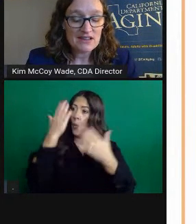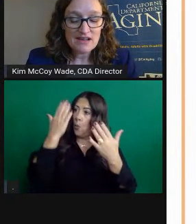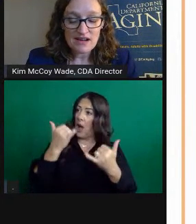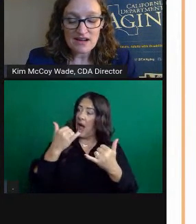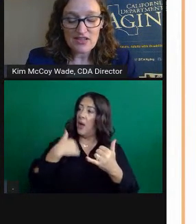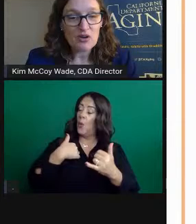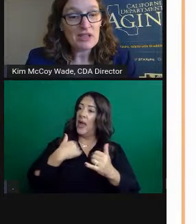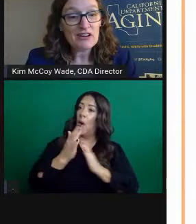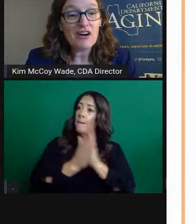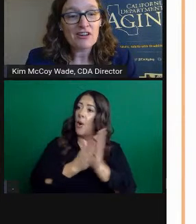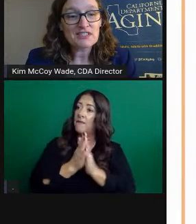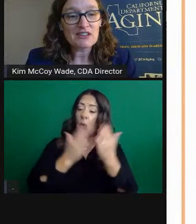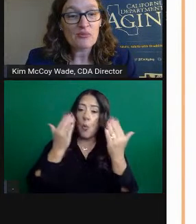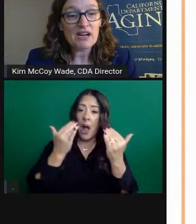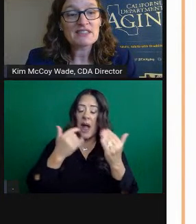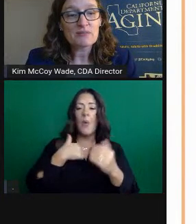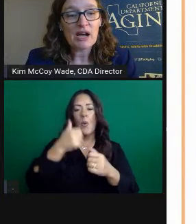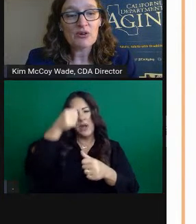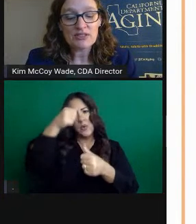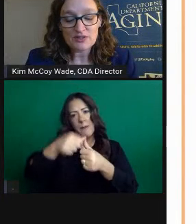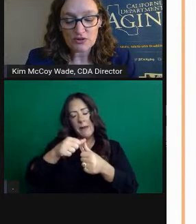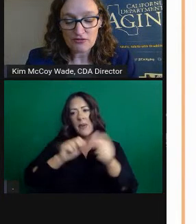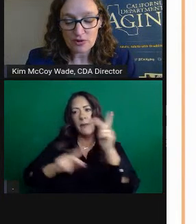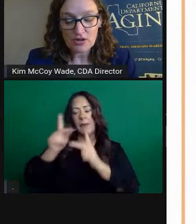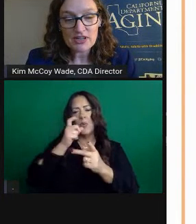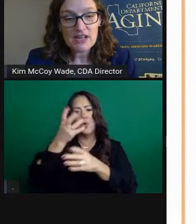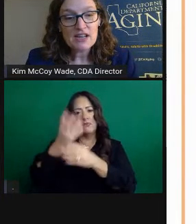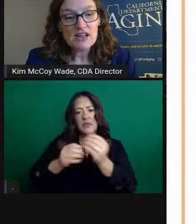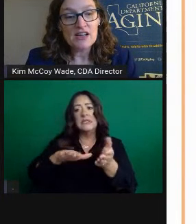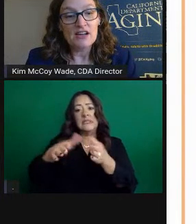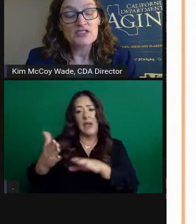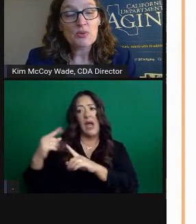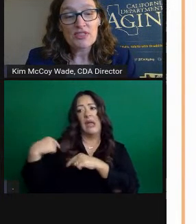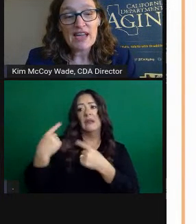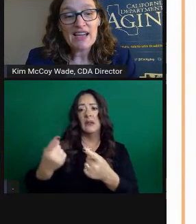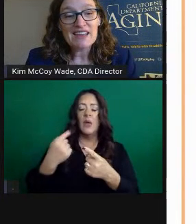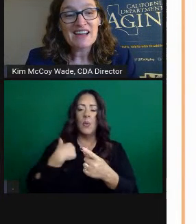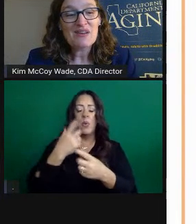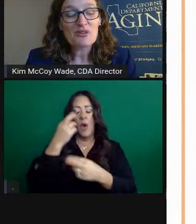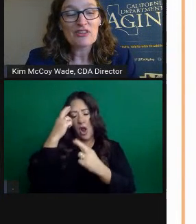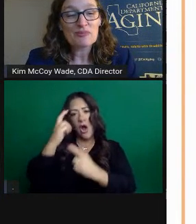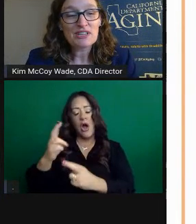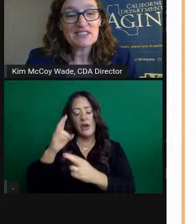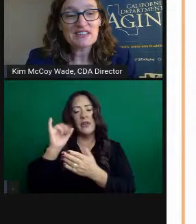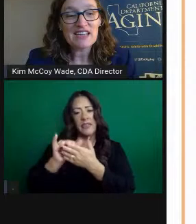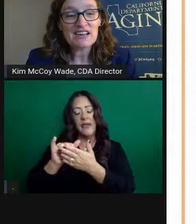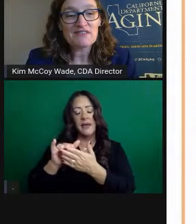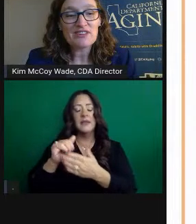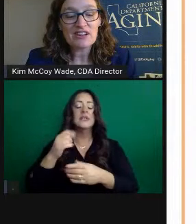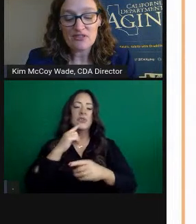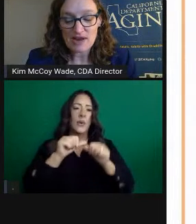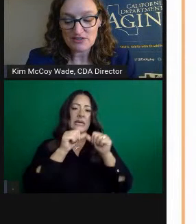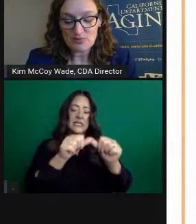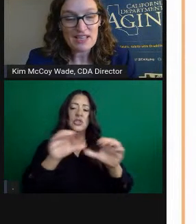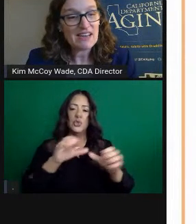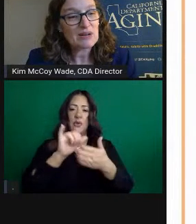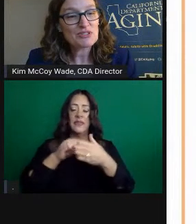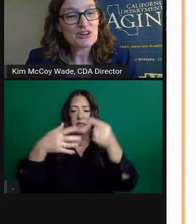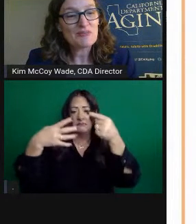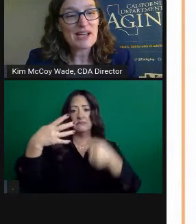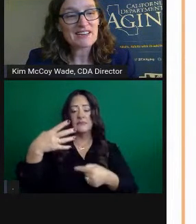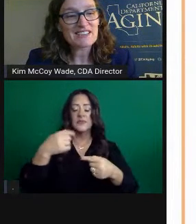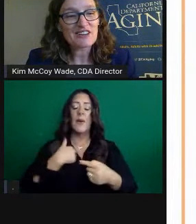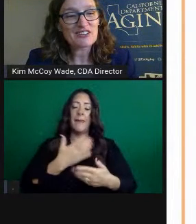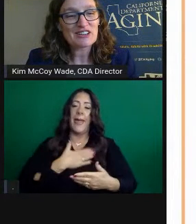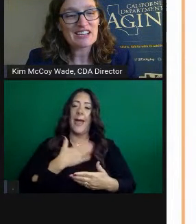been lost. They're in our hearts and in our minds, empowering this work forward. So with that, we're very pleased today to unveil the master plan, and I